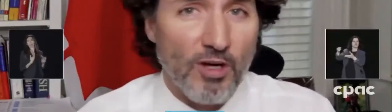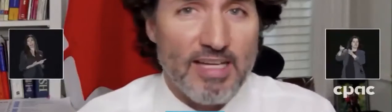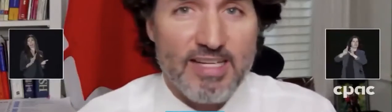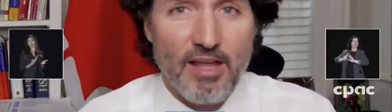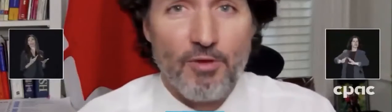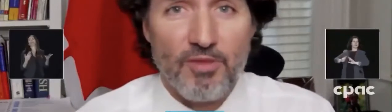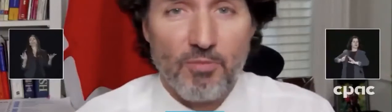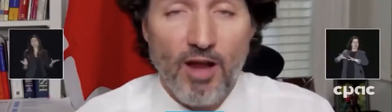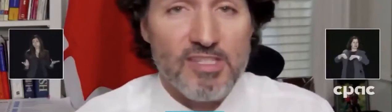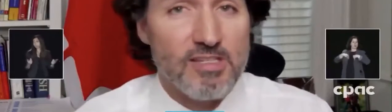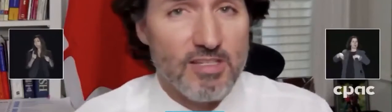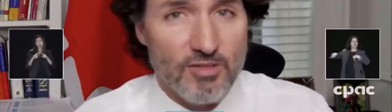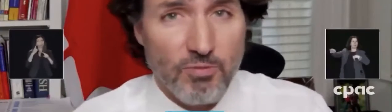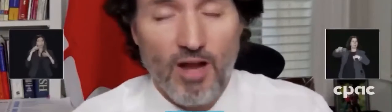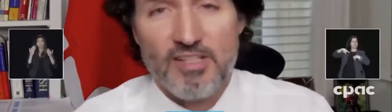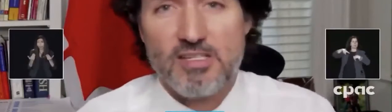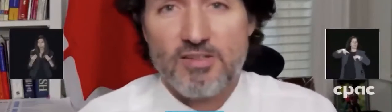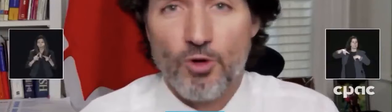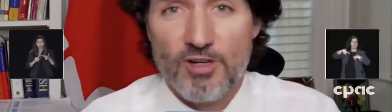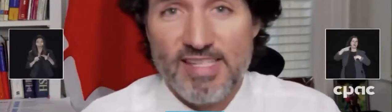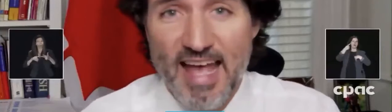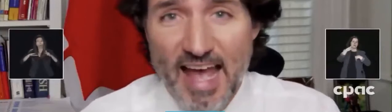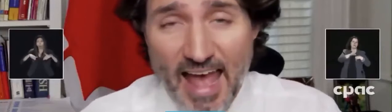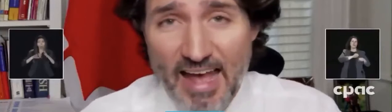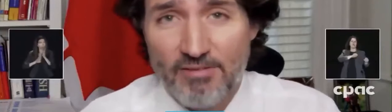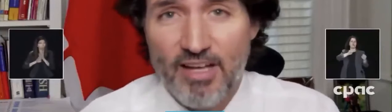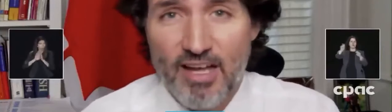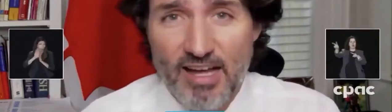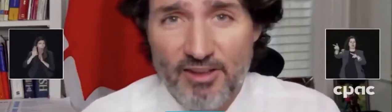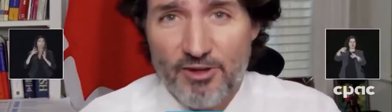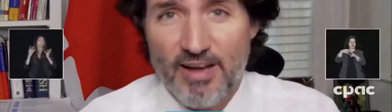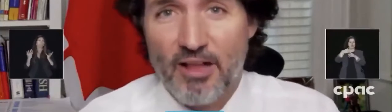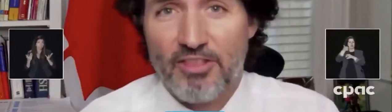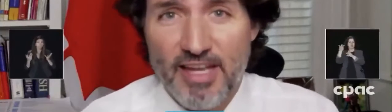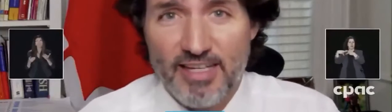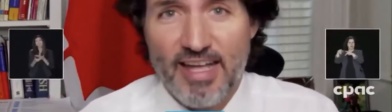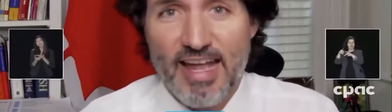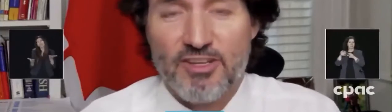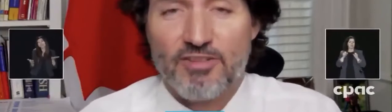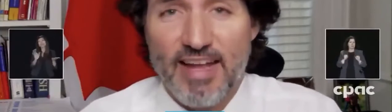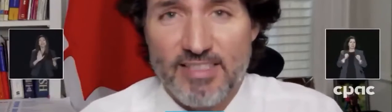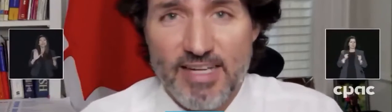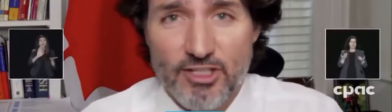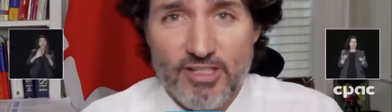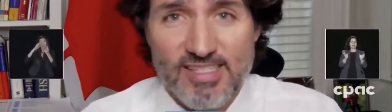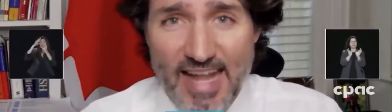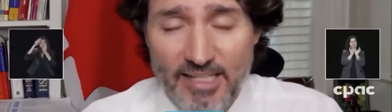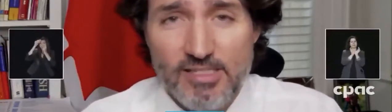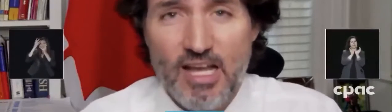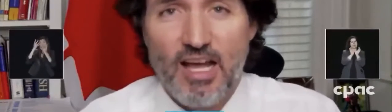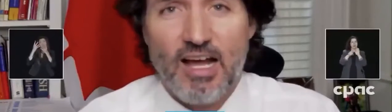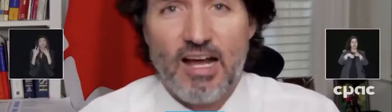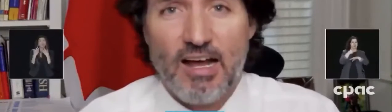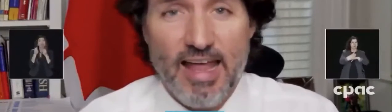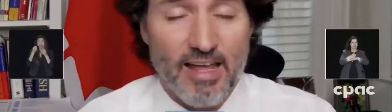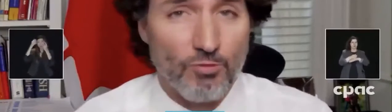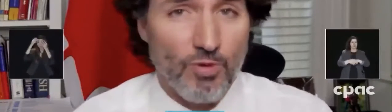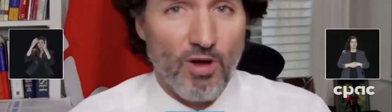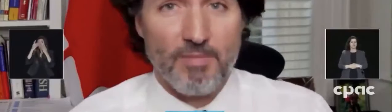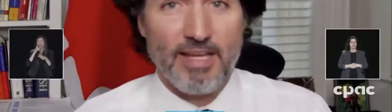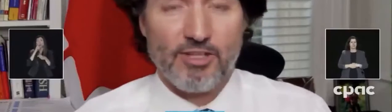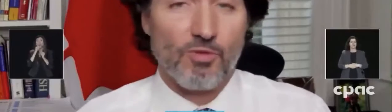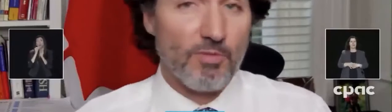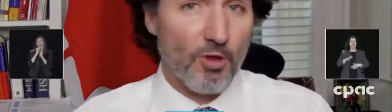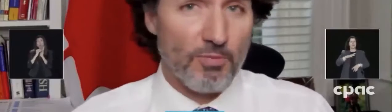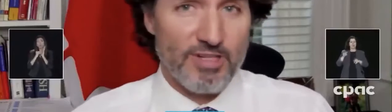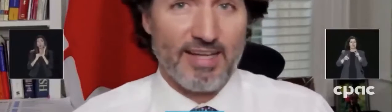involve working together with the provinces, because the provinces, of course, have your health data and your vaccination status. And